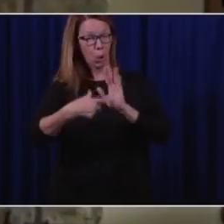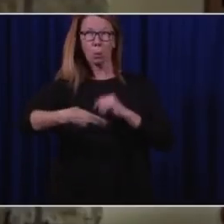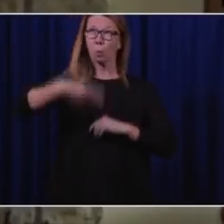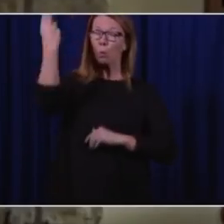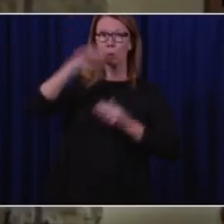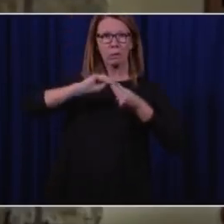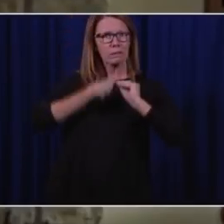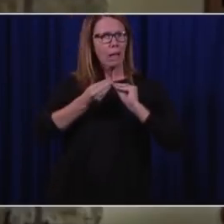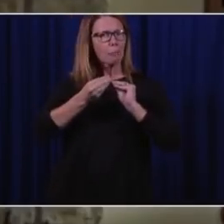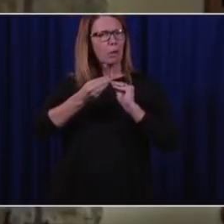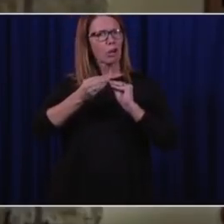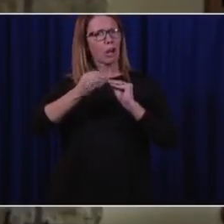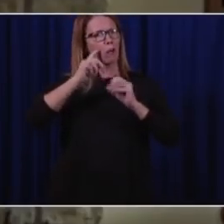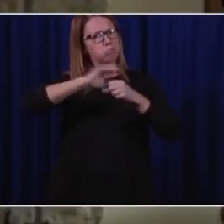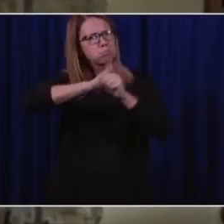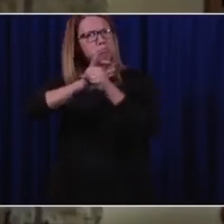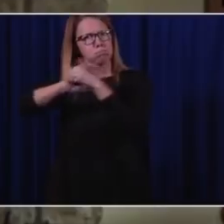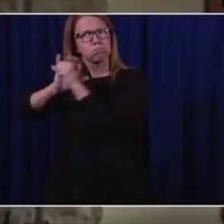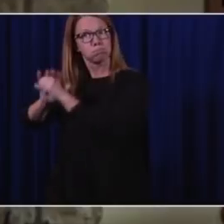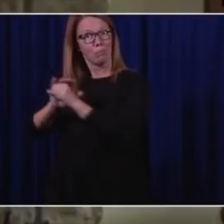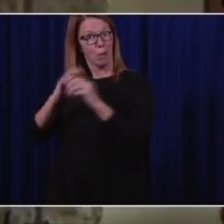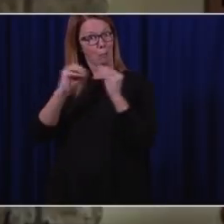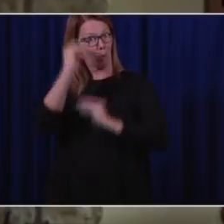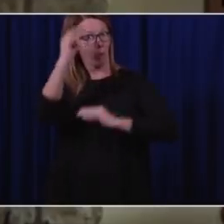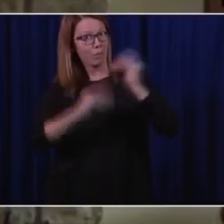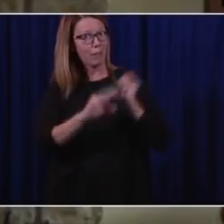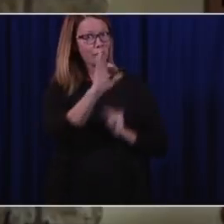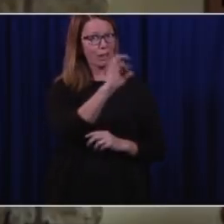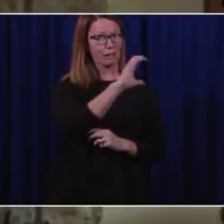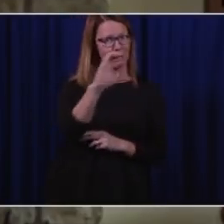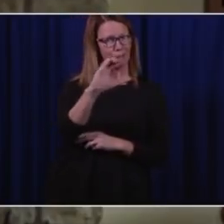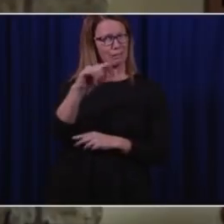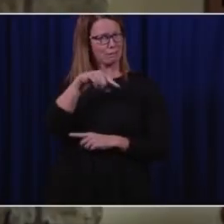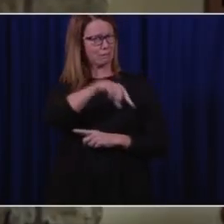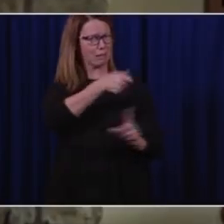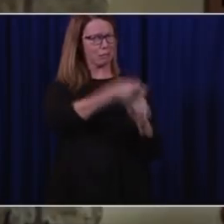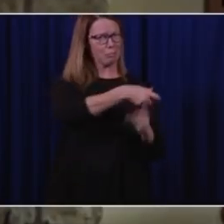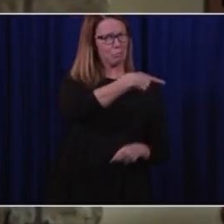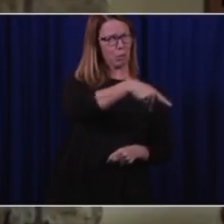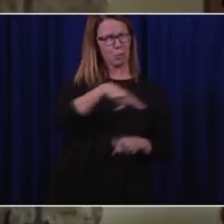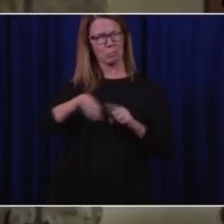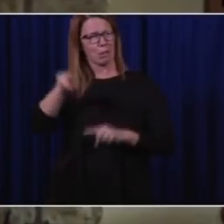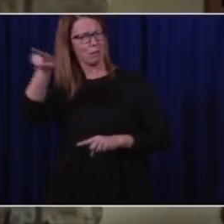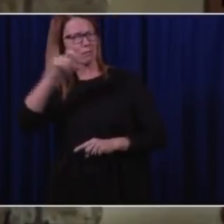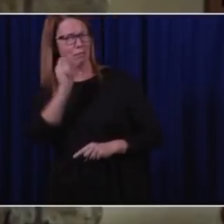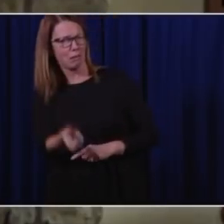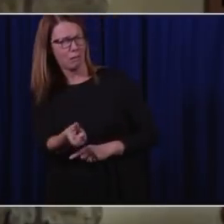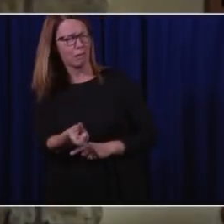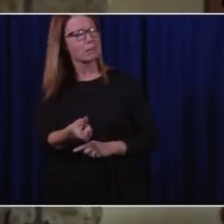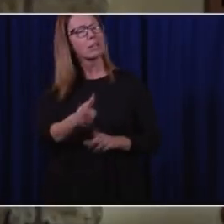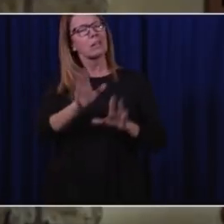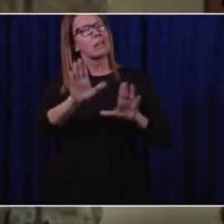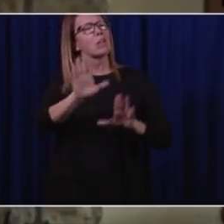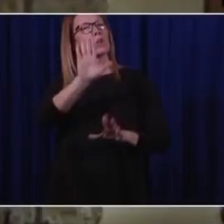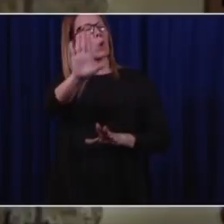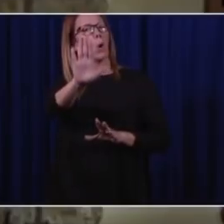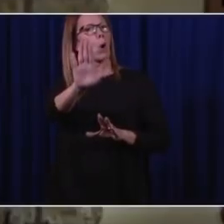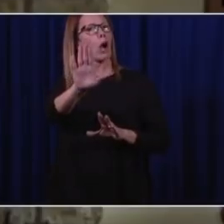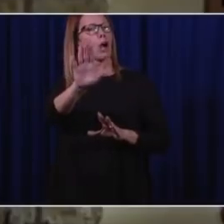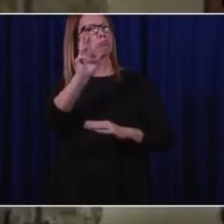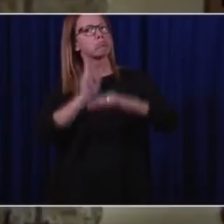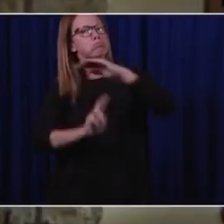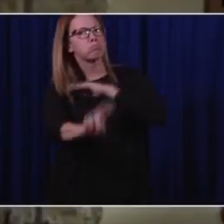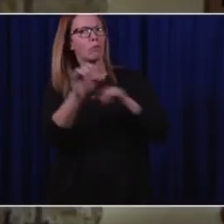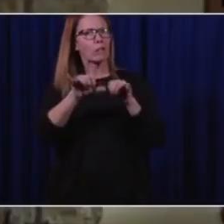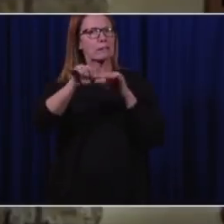new cases per capita than Franklin County, which has just gone purple. What is your tipping point for issuing a statewide stay-at-home order? And